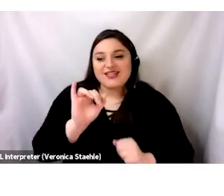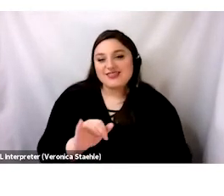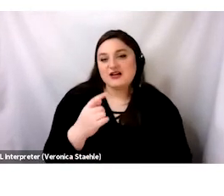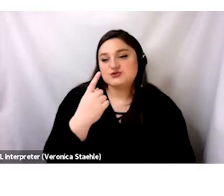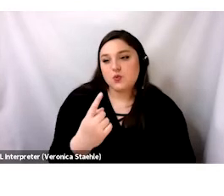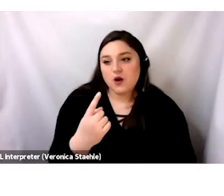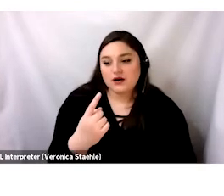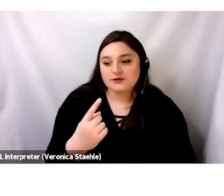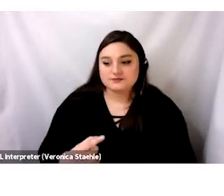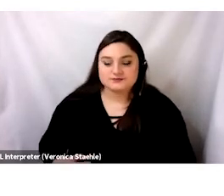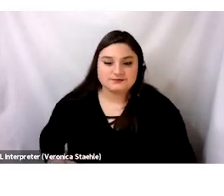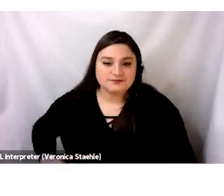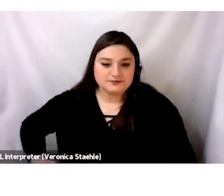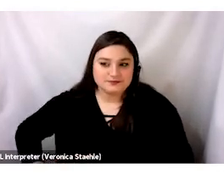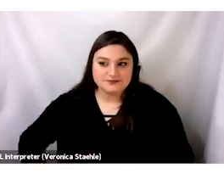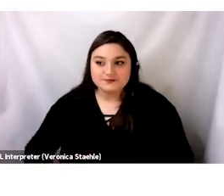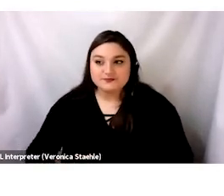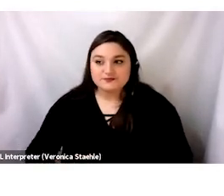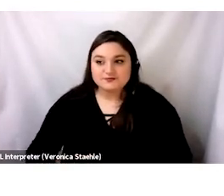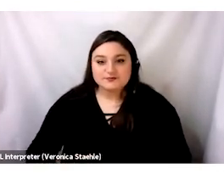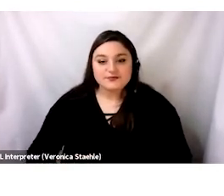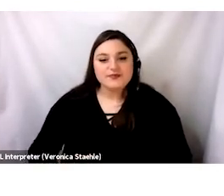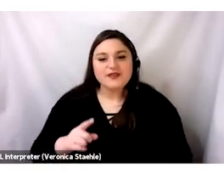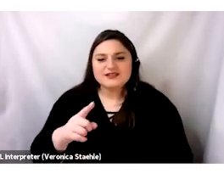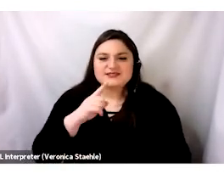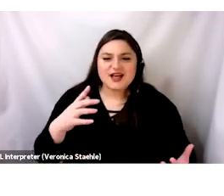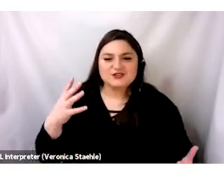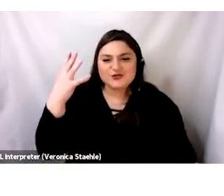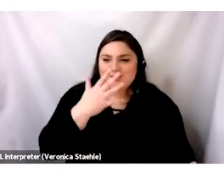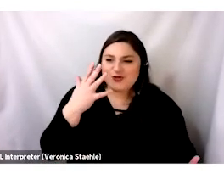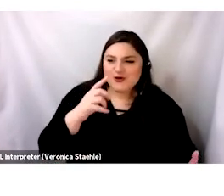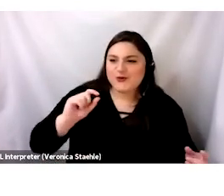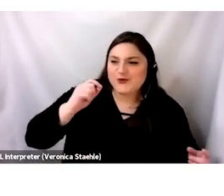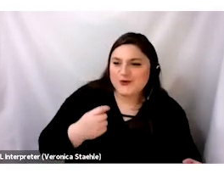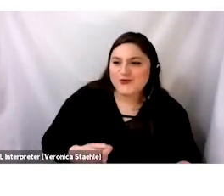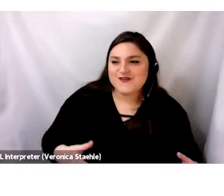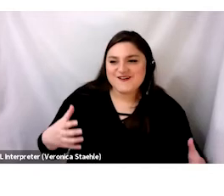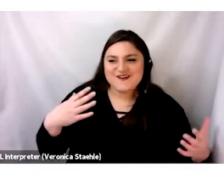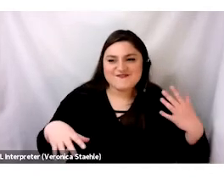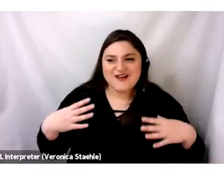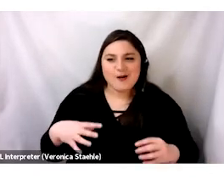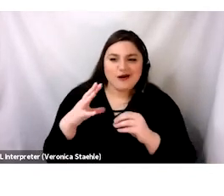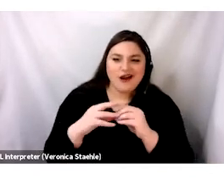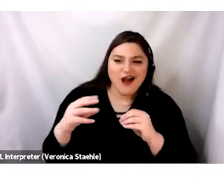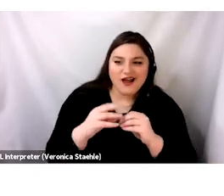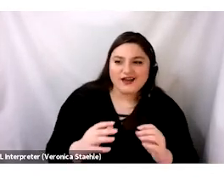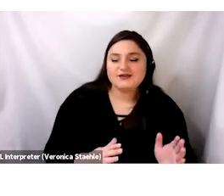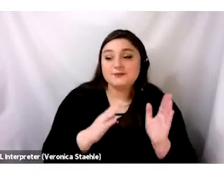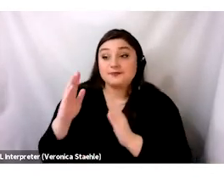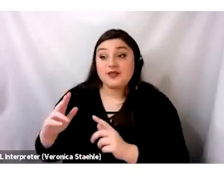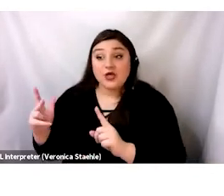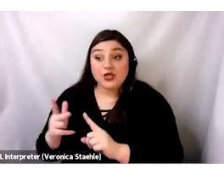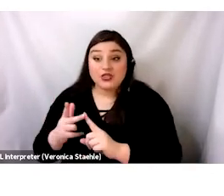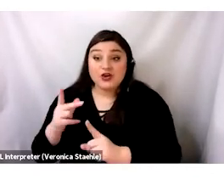it says, "The look is cool, the fabric is cotton." And the last one I think is from 2016 of